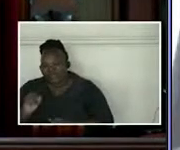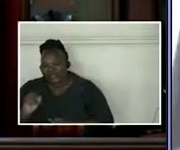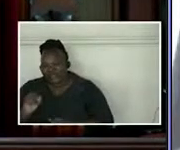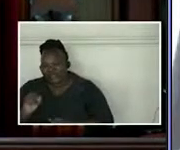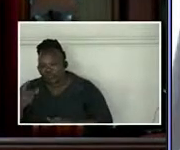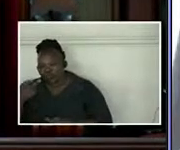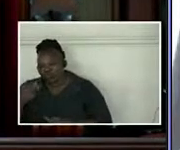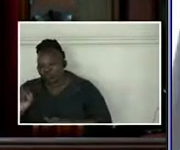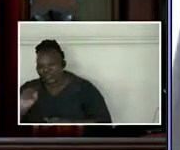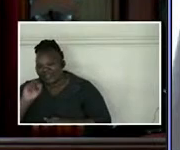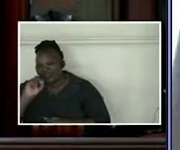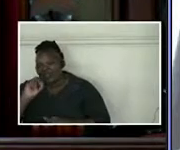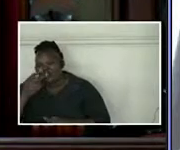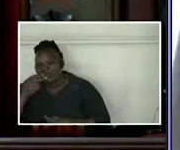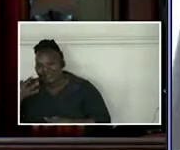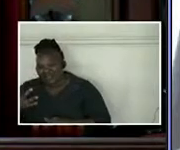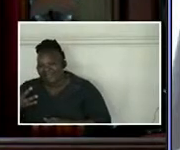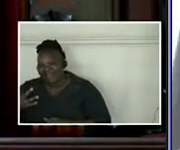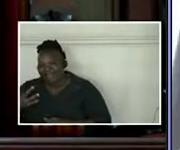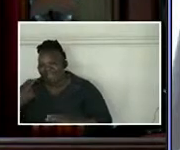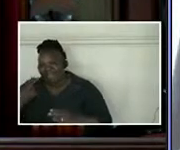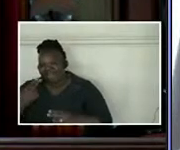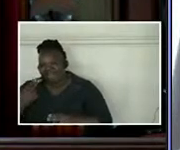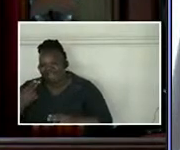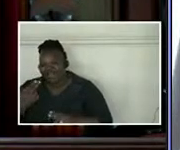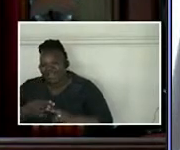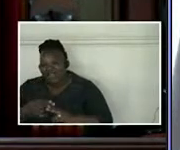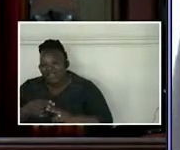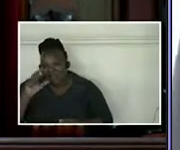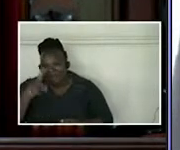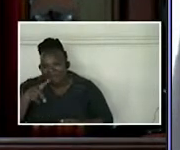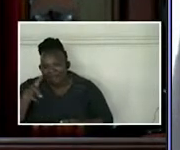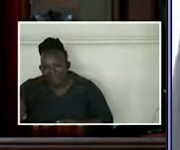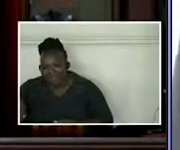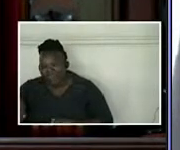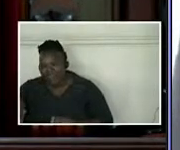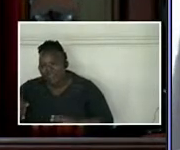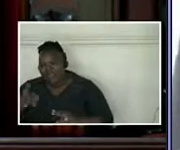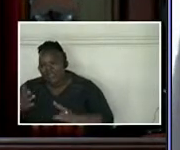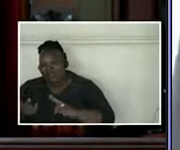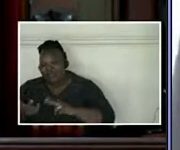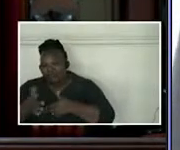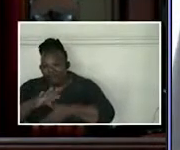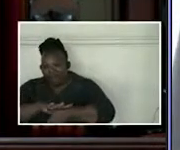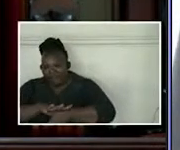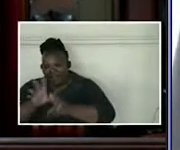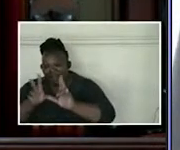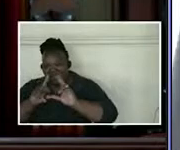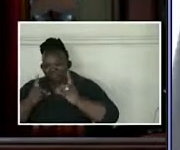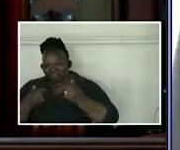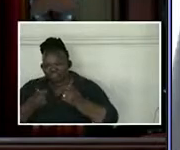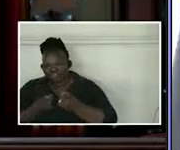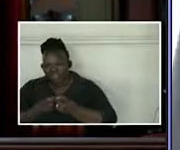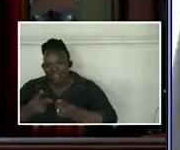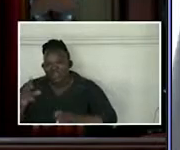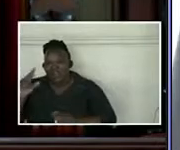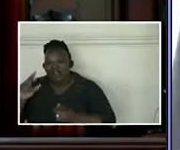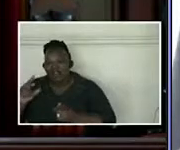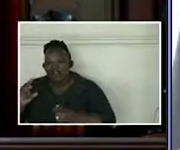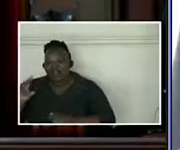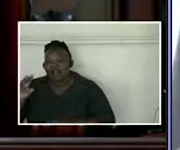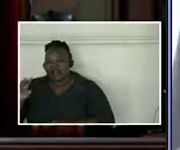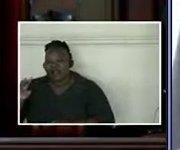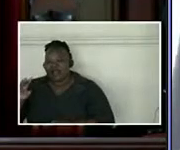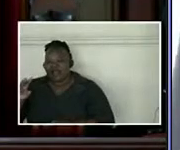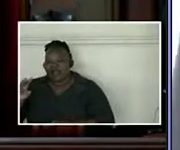final app the committee has noted that the department's priorities were aligned with the national development plan the provincial